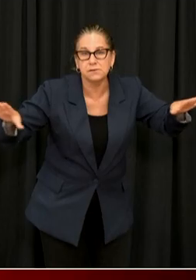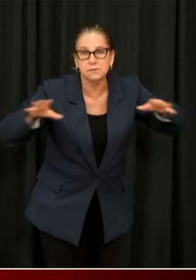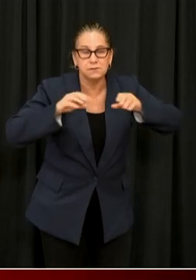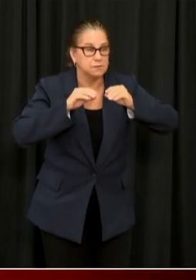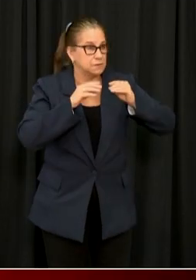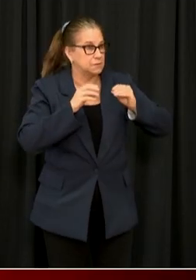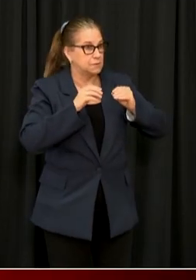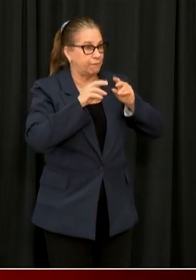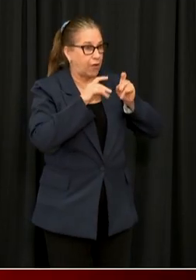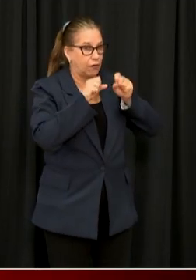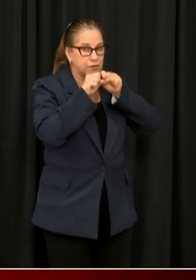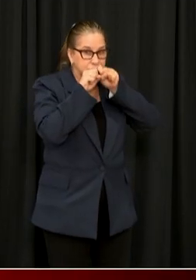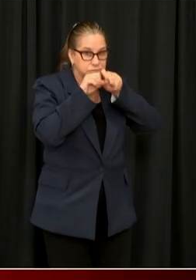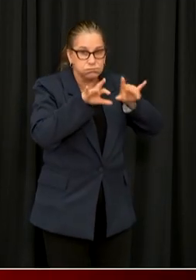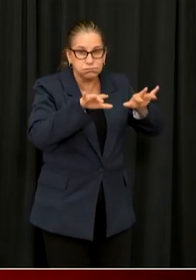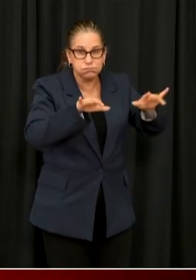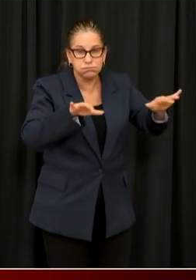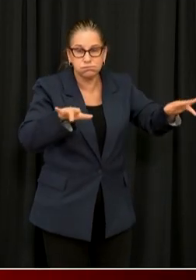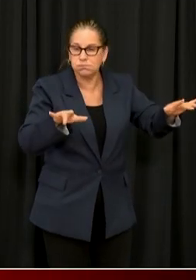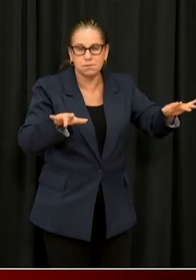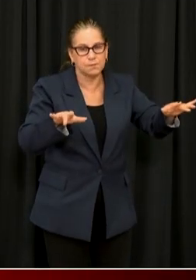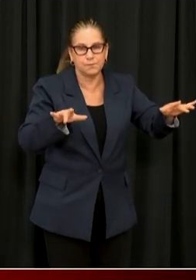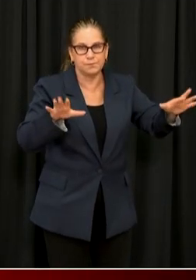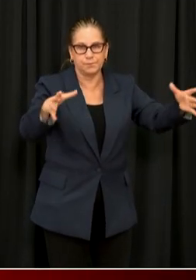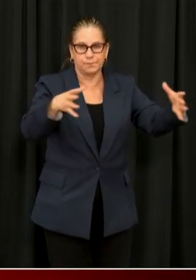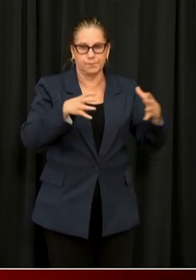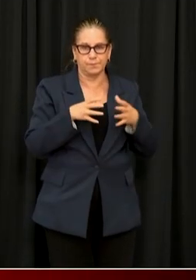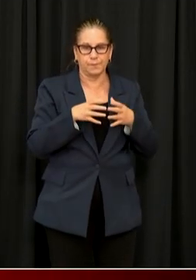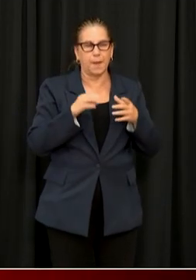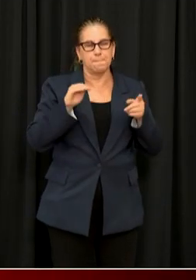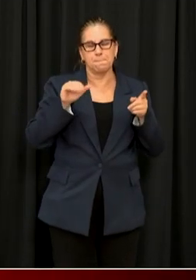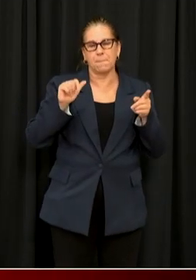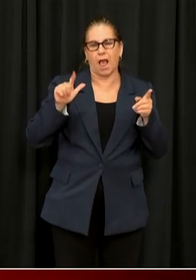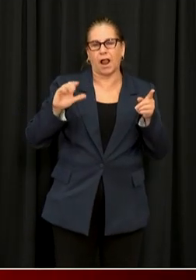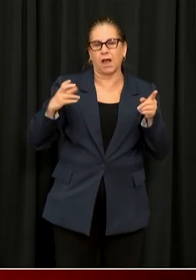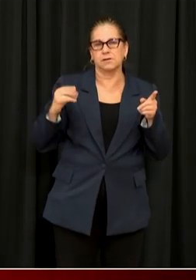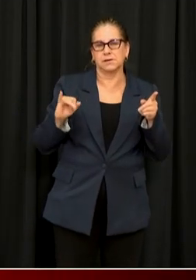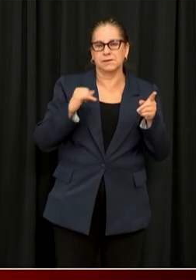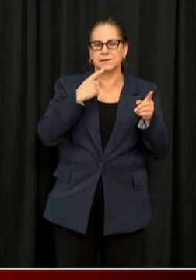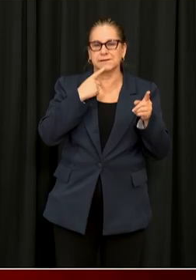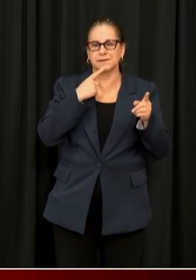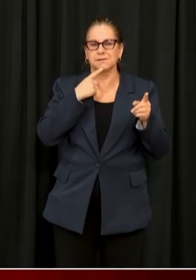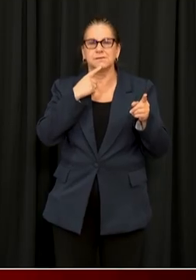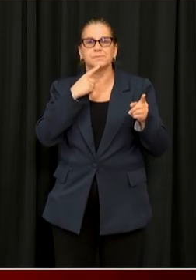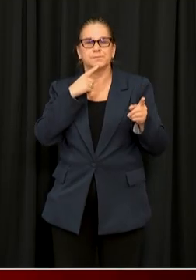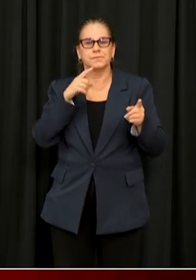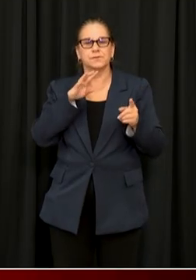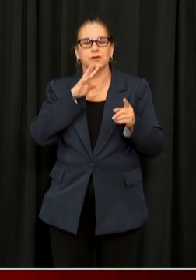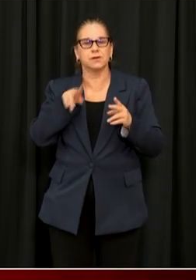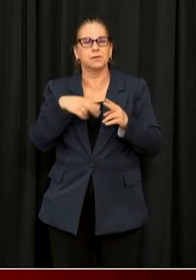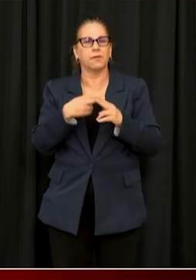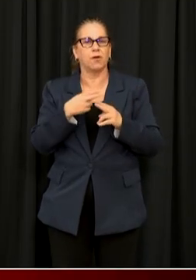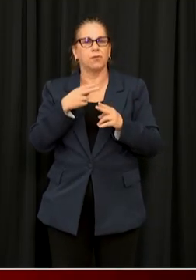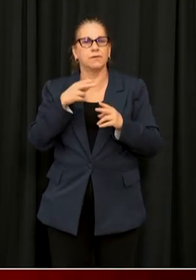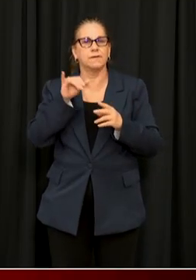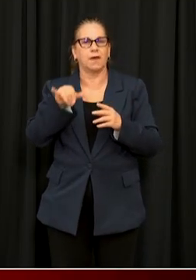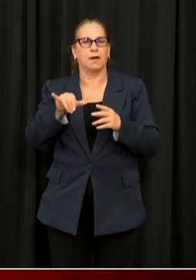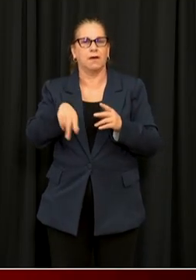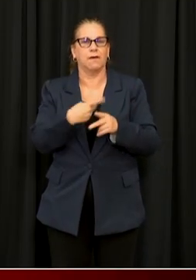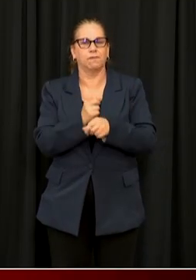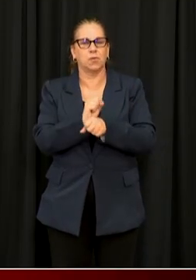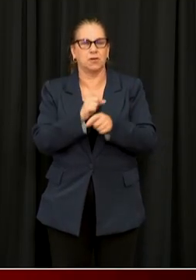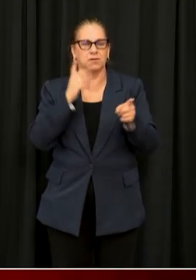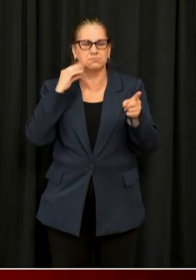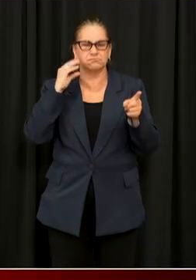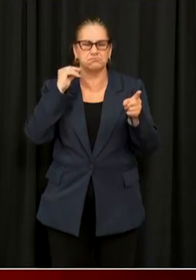be able to talk about the experience of working on this type of work at DC Health, and talk about what it's